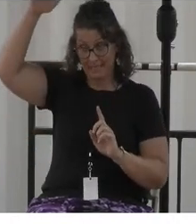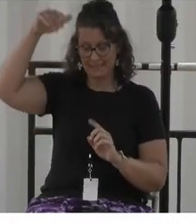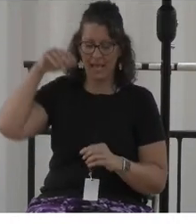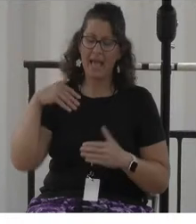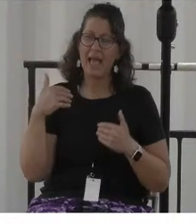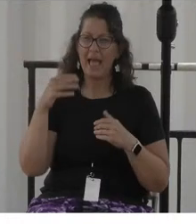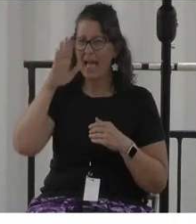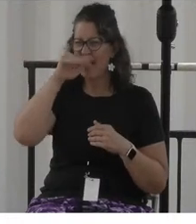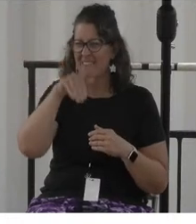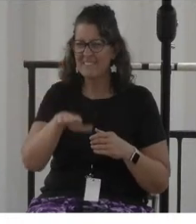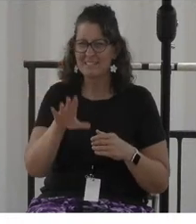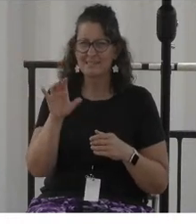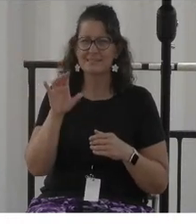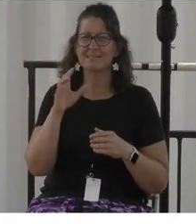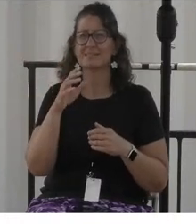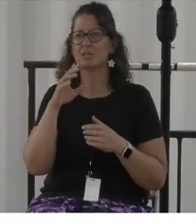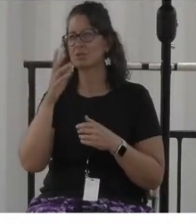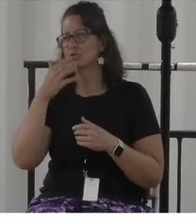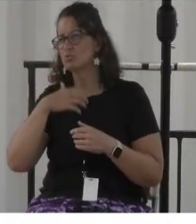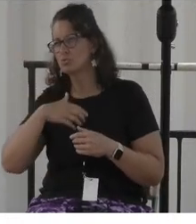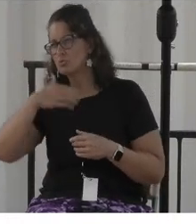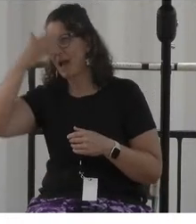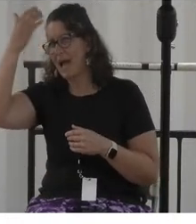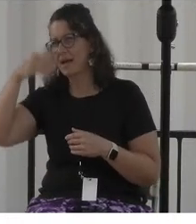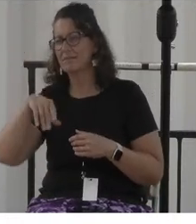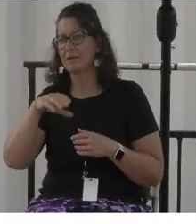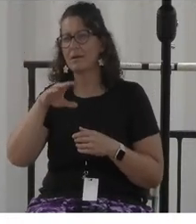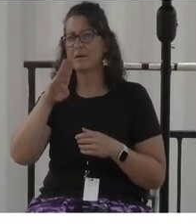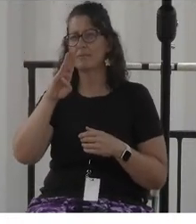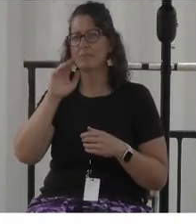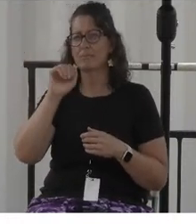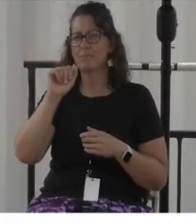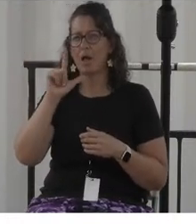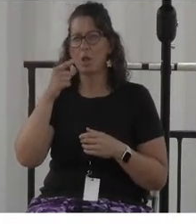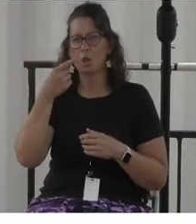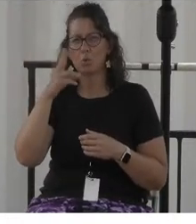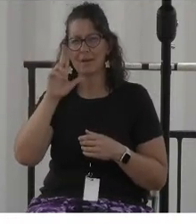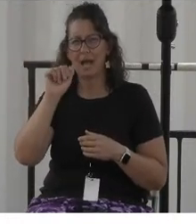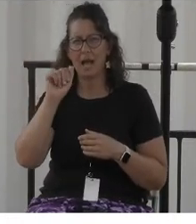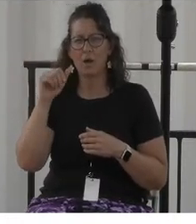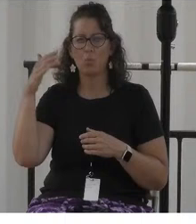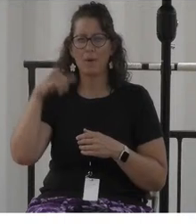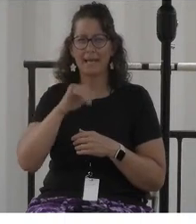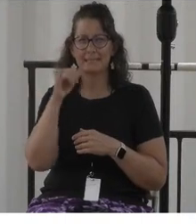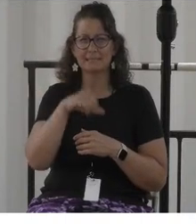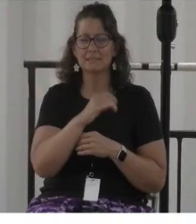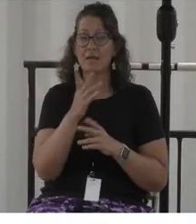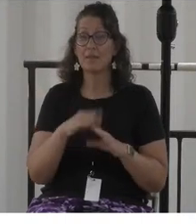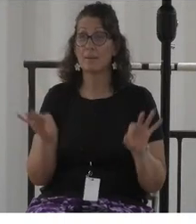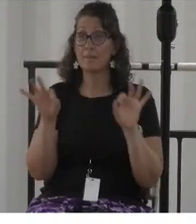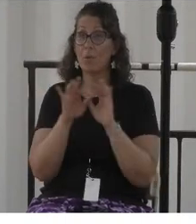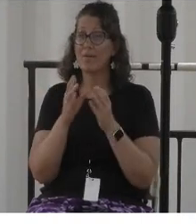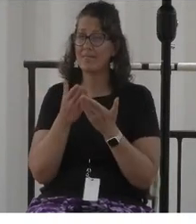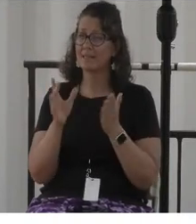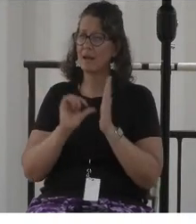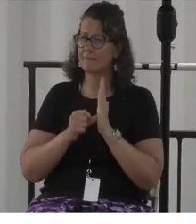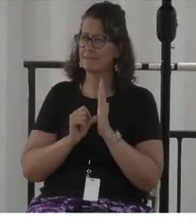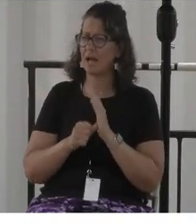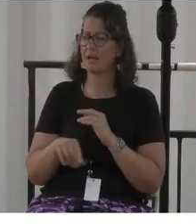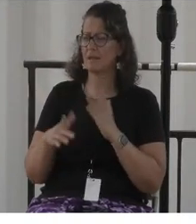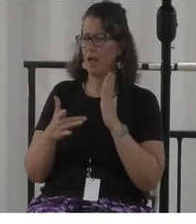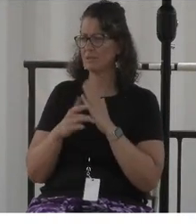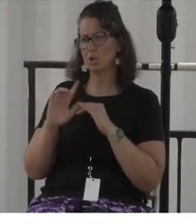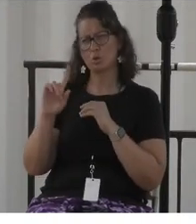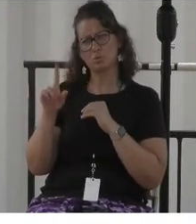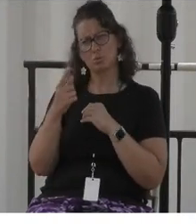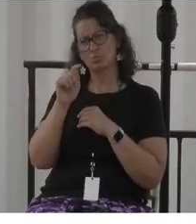beluga whales. I think probably the important thing to highlight is technology is simply a tool, and it's a tool that